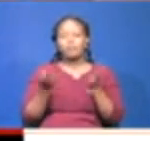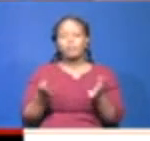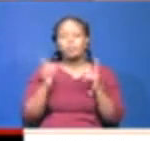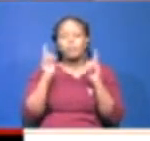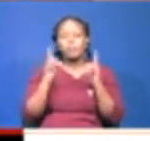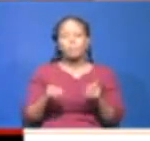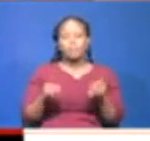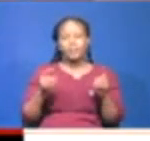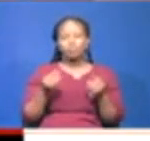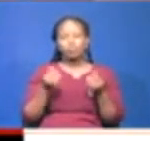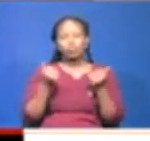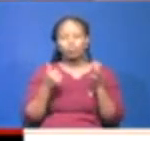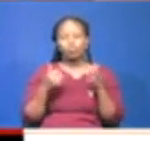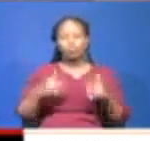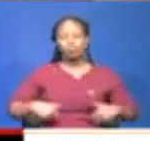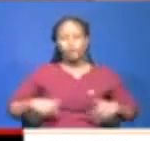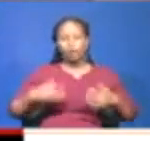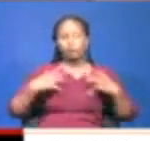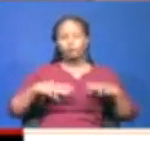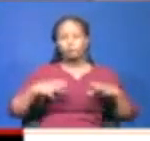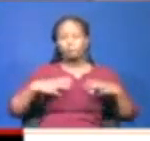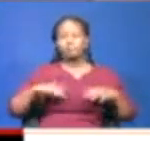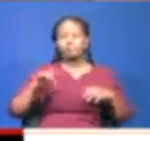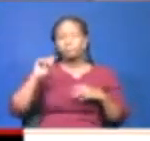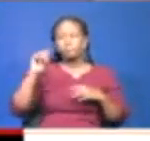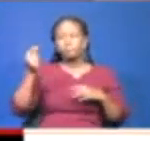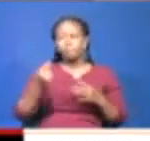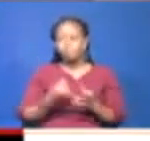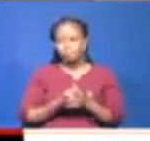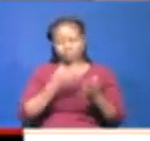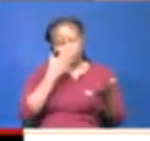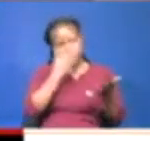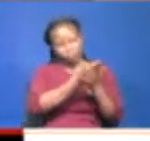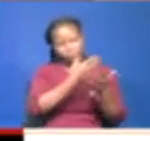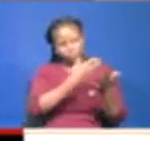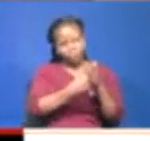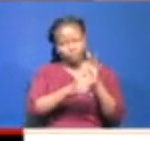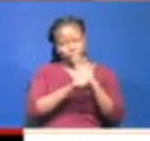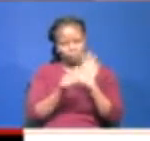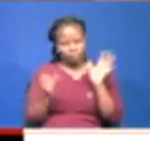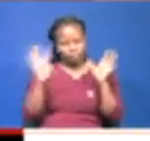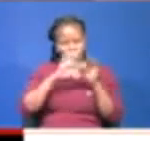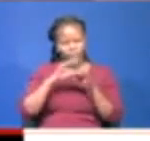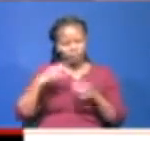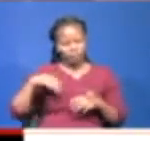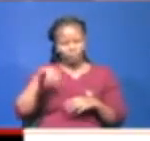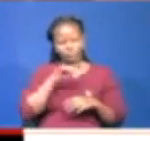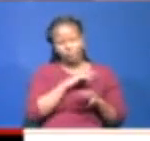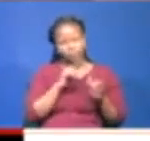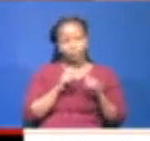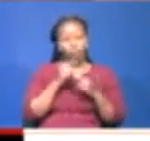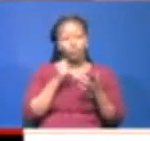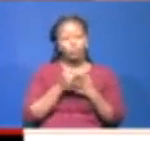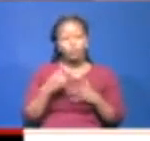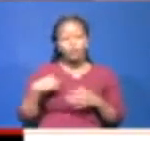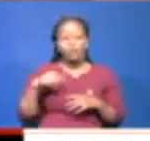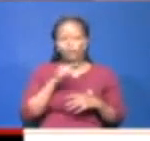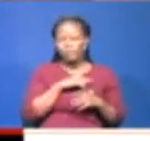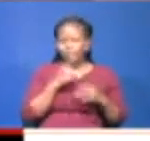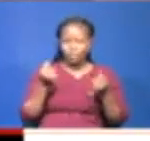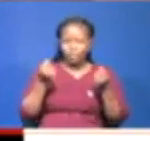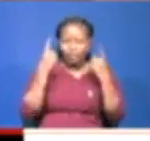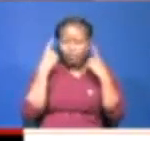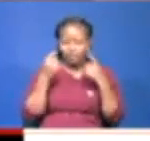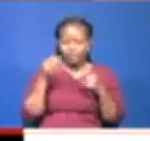Kenya. Very good. Subhashini, thank you very much indeed for joining us this morning, of course, for helping us understand the future